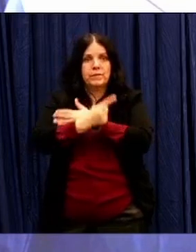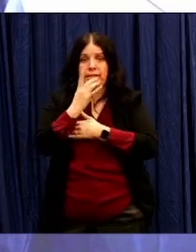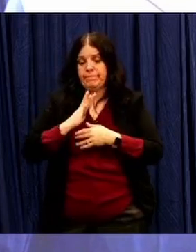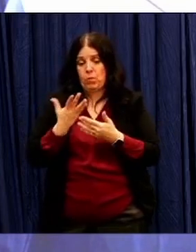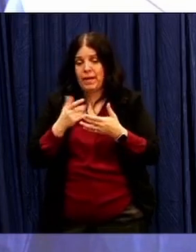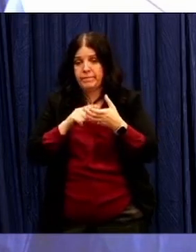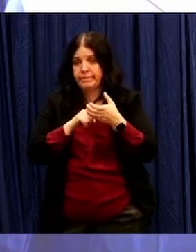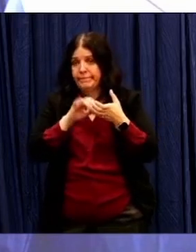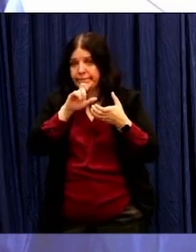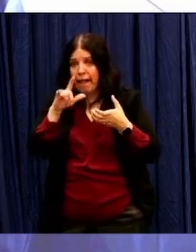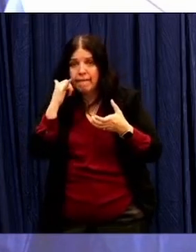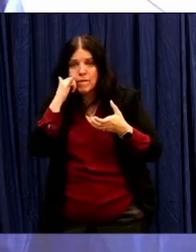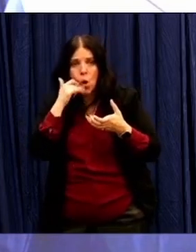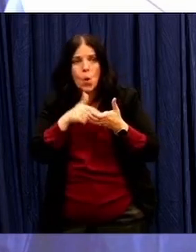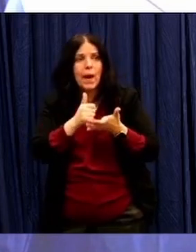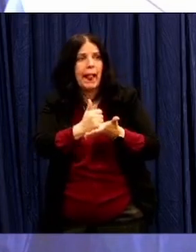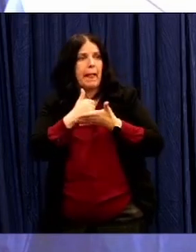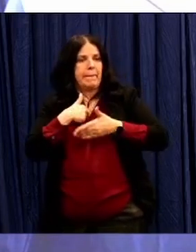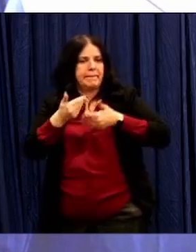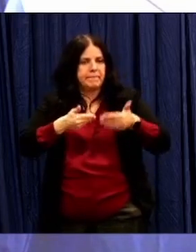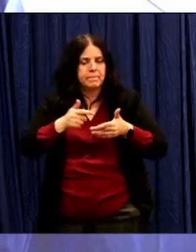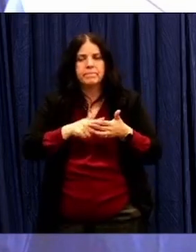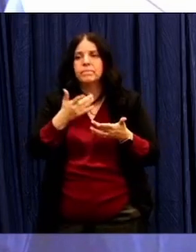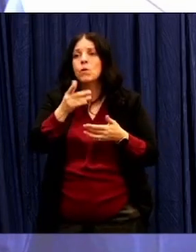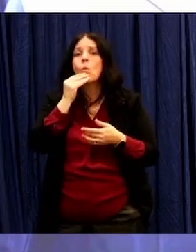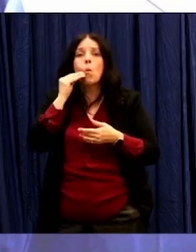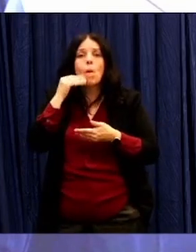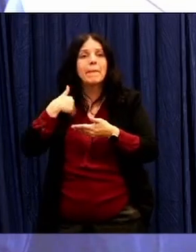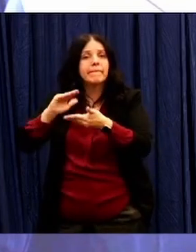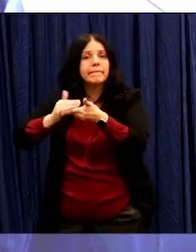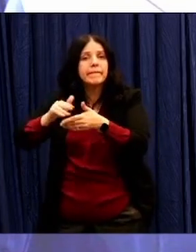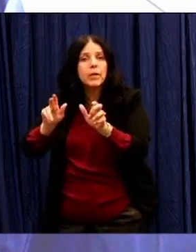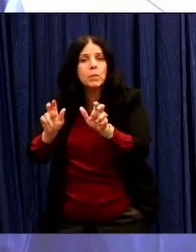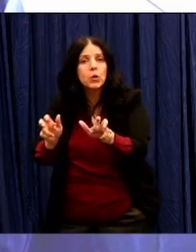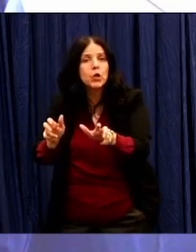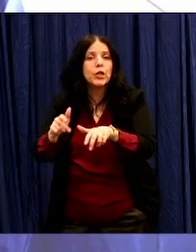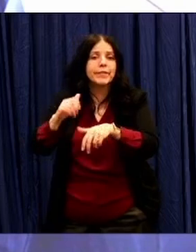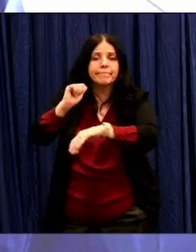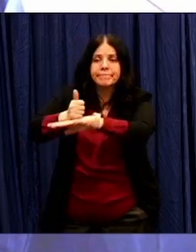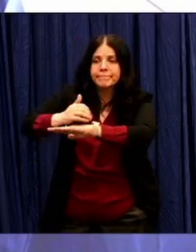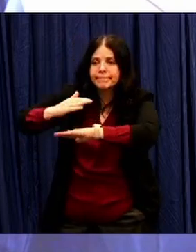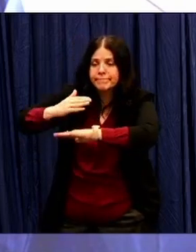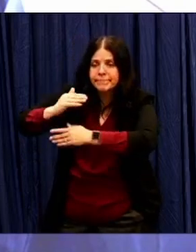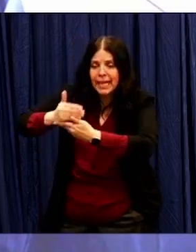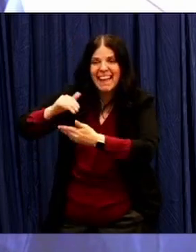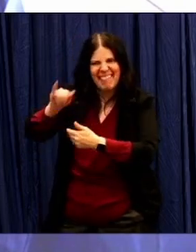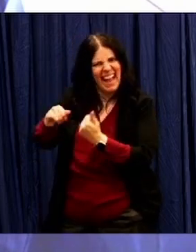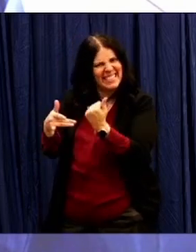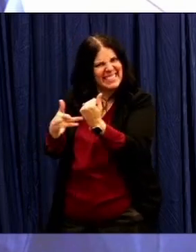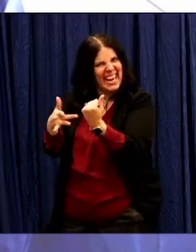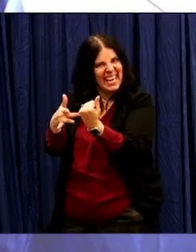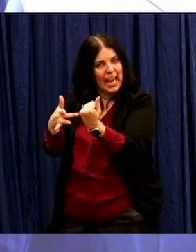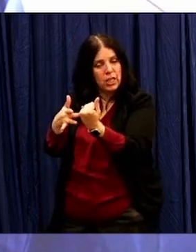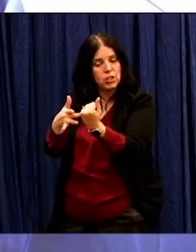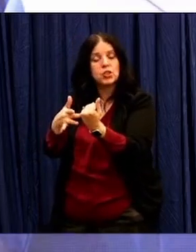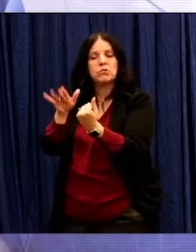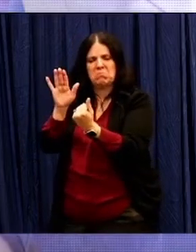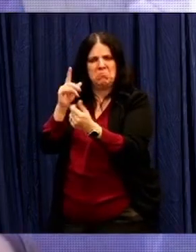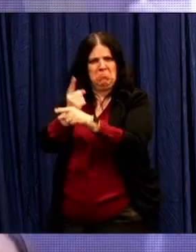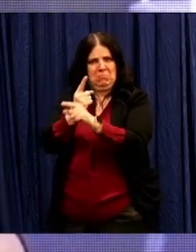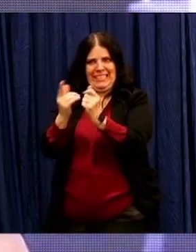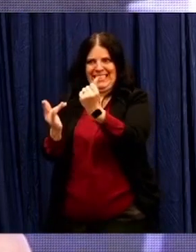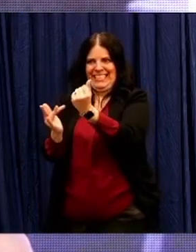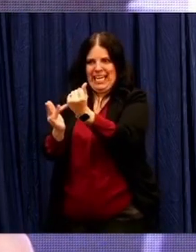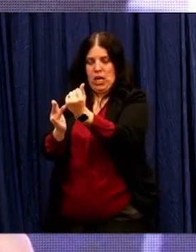or your computer. Those are technologies. When they become assistive technology